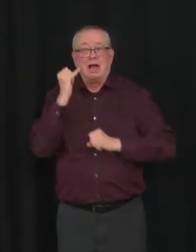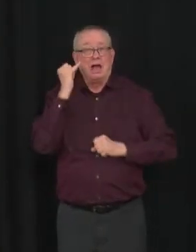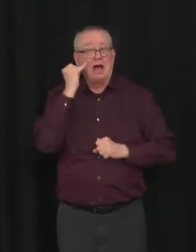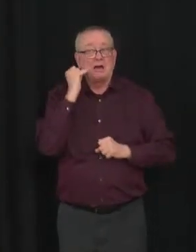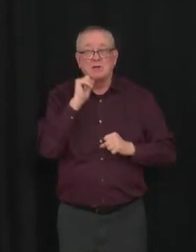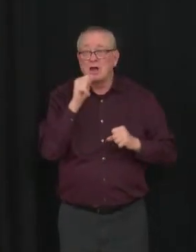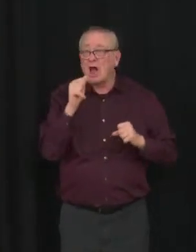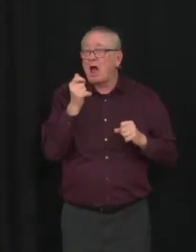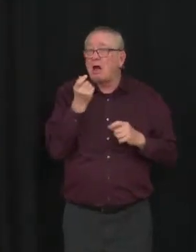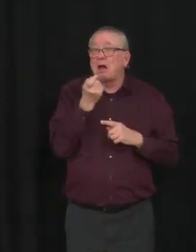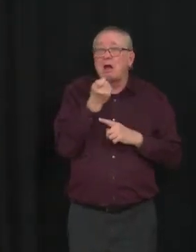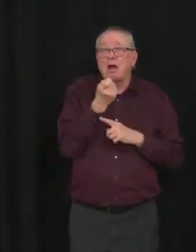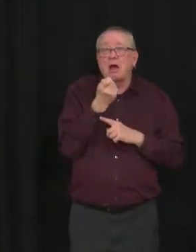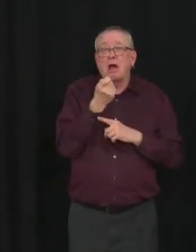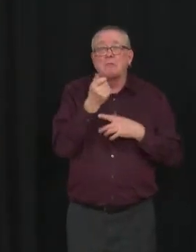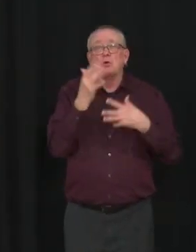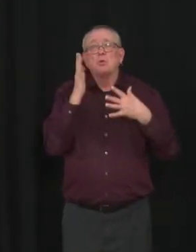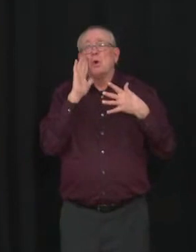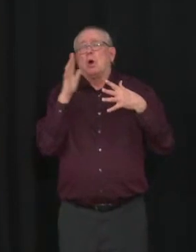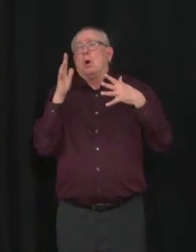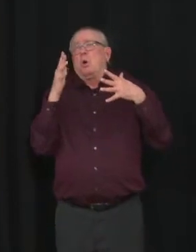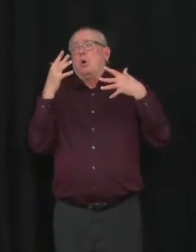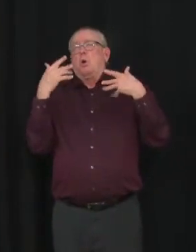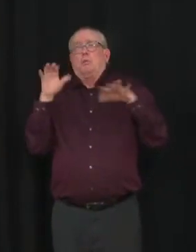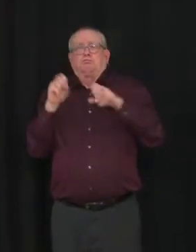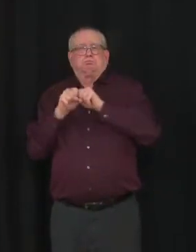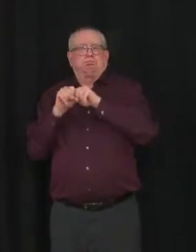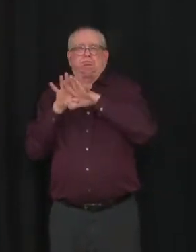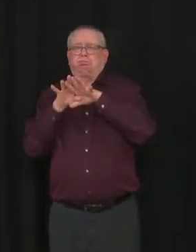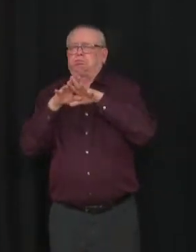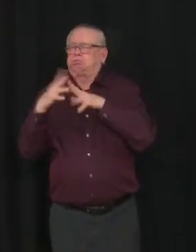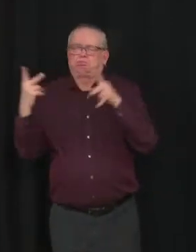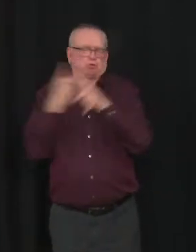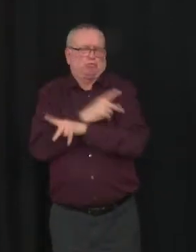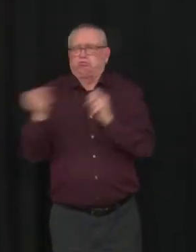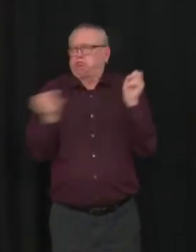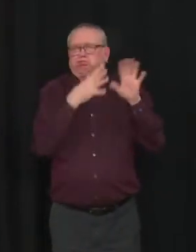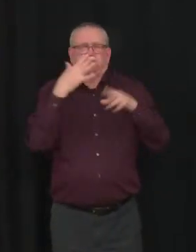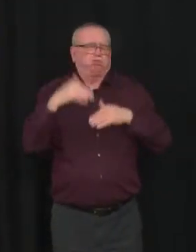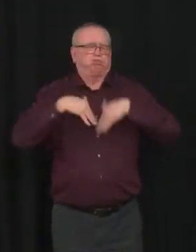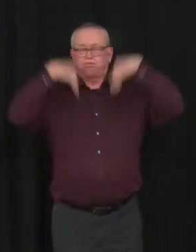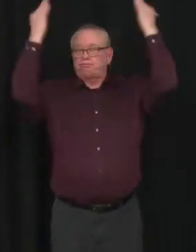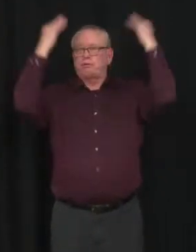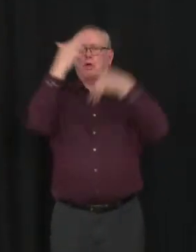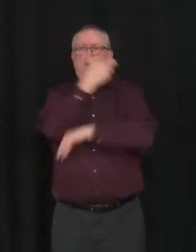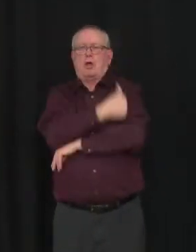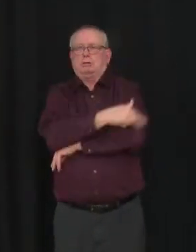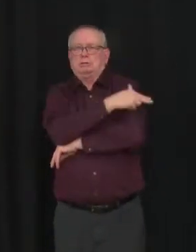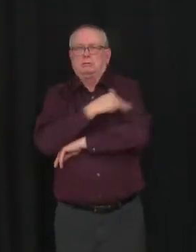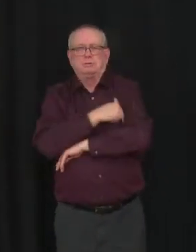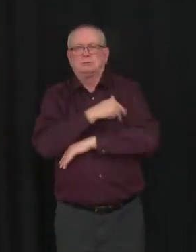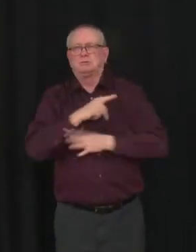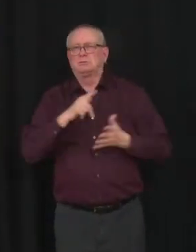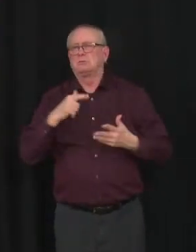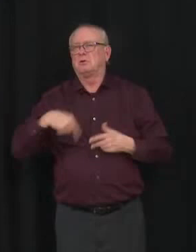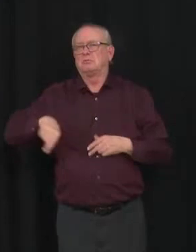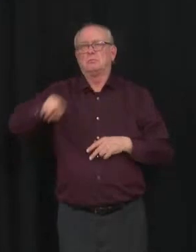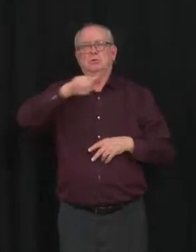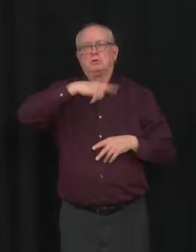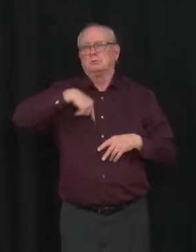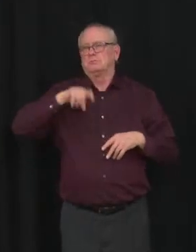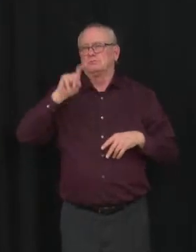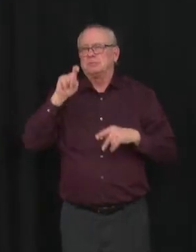take this seriously, and that all of us do everything in our power to minimize the number of people we're in contact